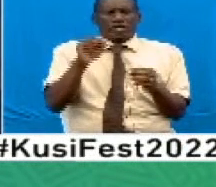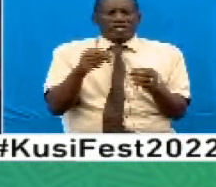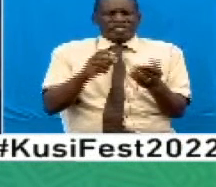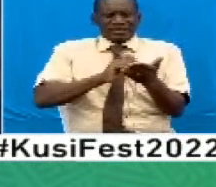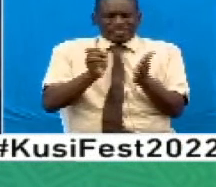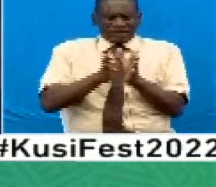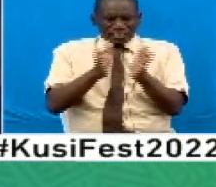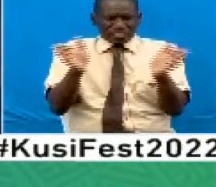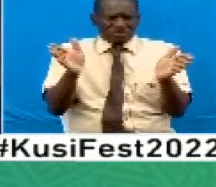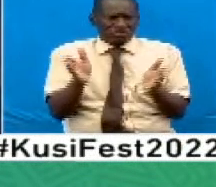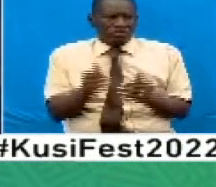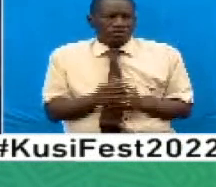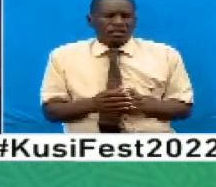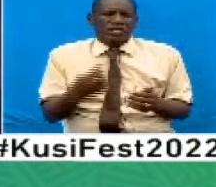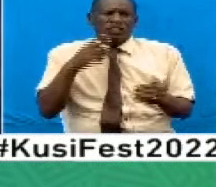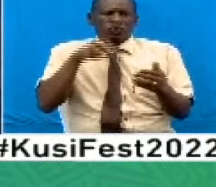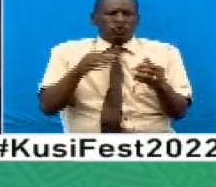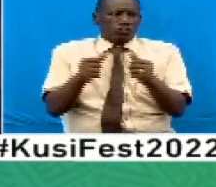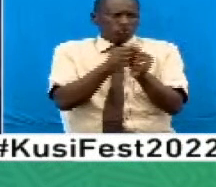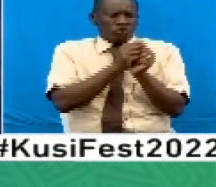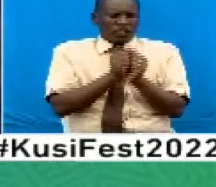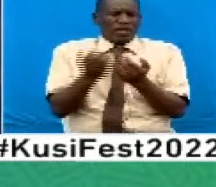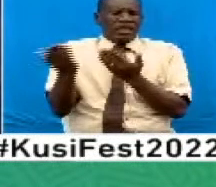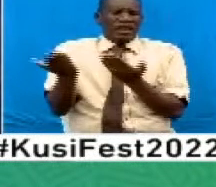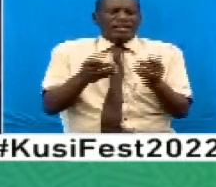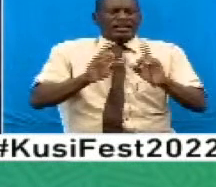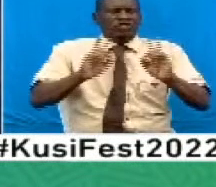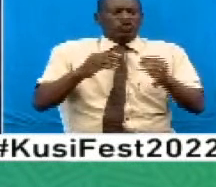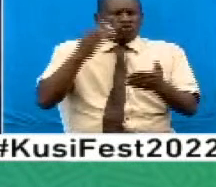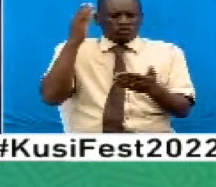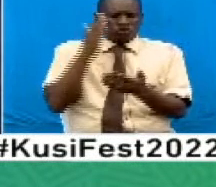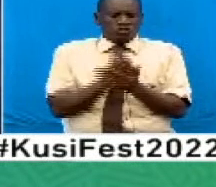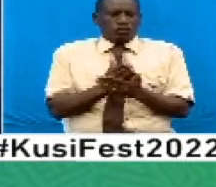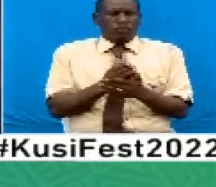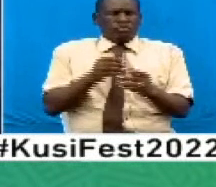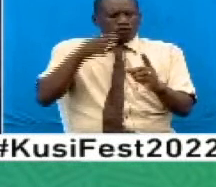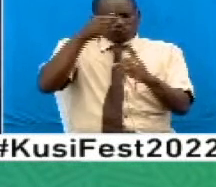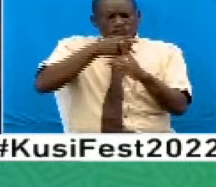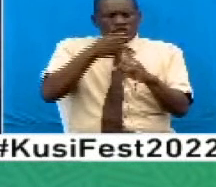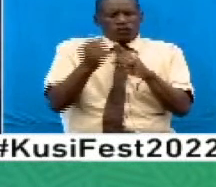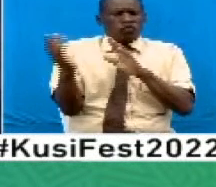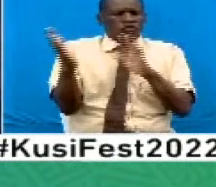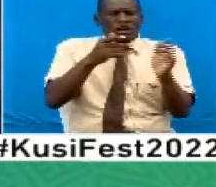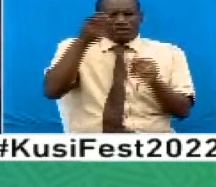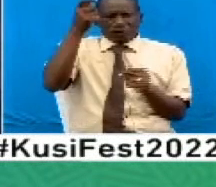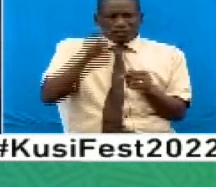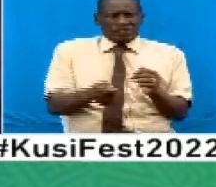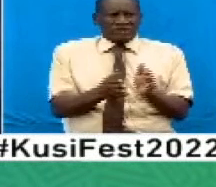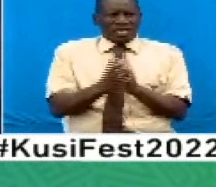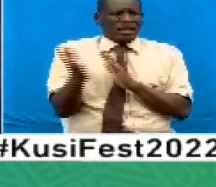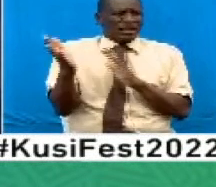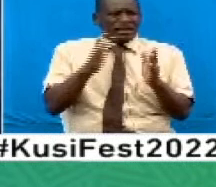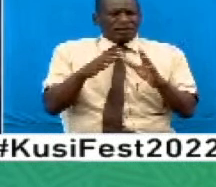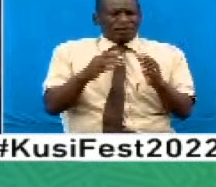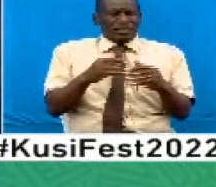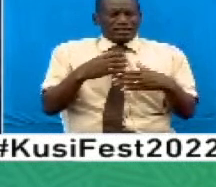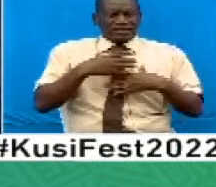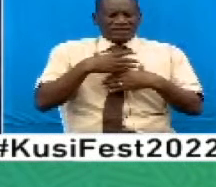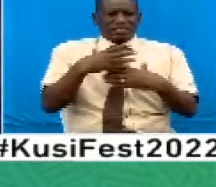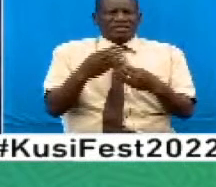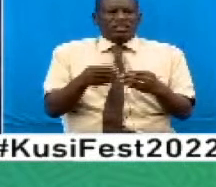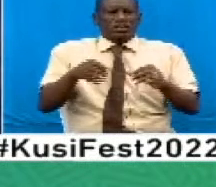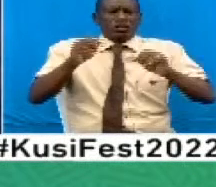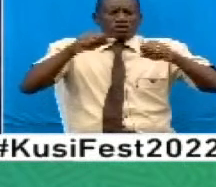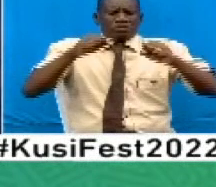Secretary General, together, let's not relent in the fight for climate justice and climate ambition. We